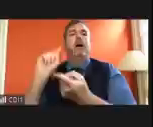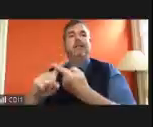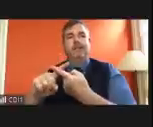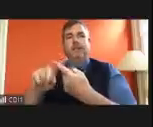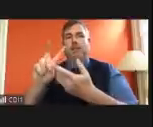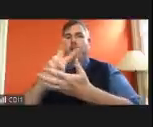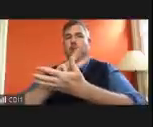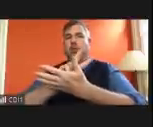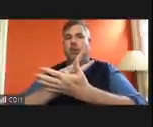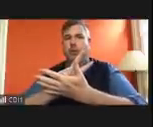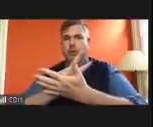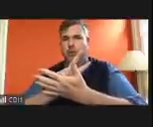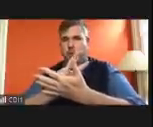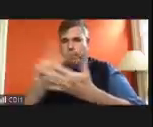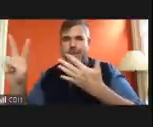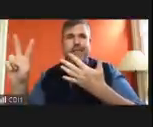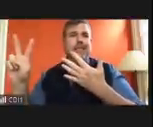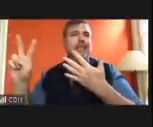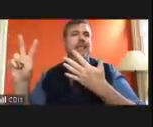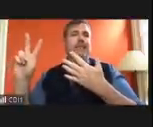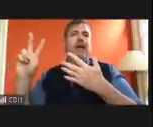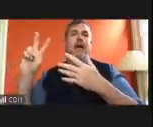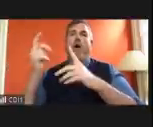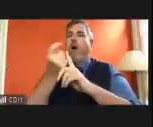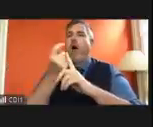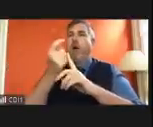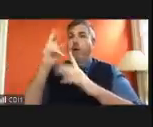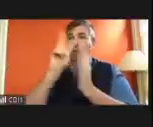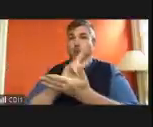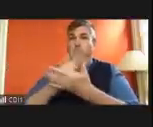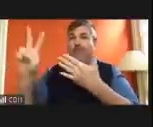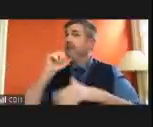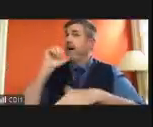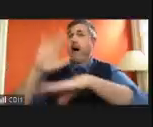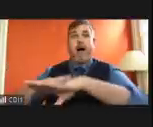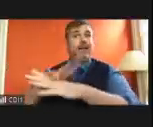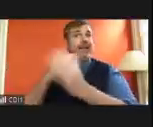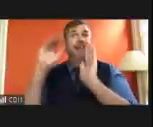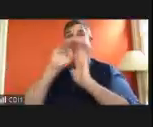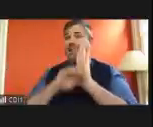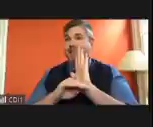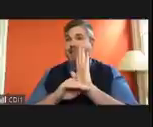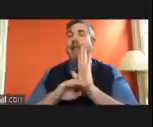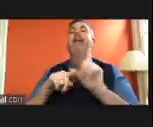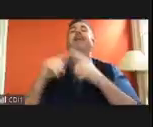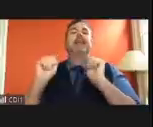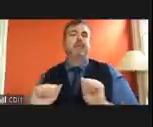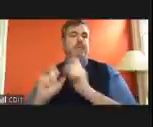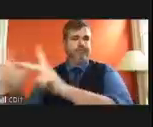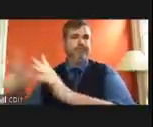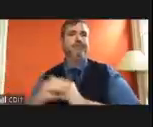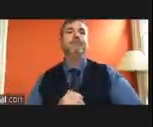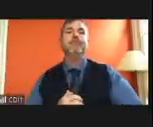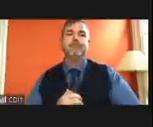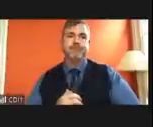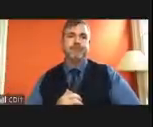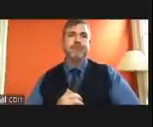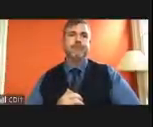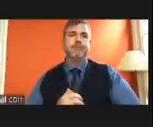so that's an important organizer for us as a community, is to work to reduce our incidence so that we